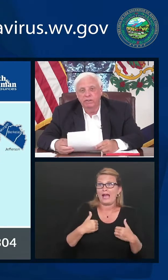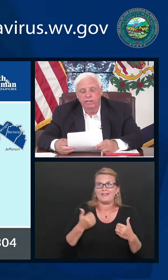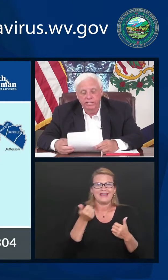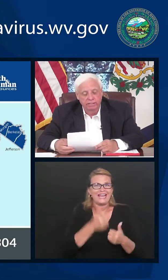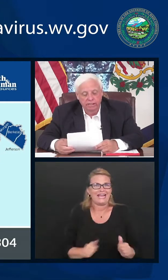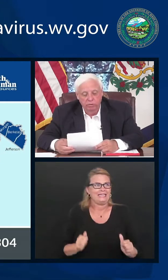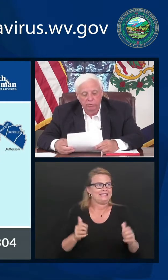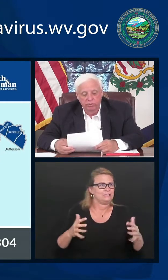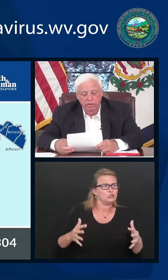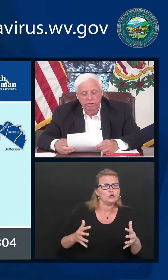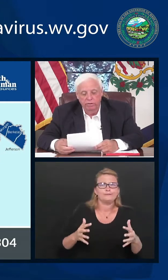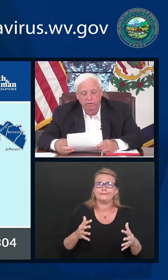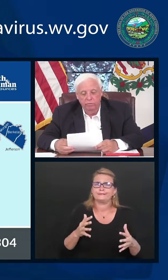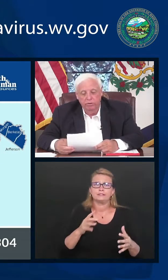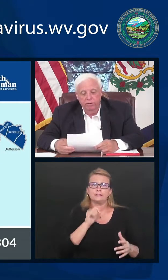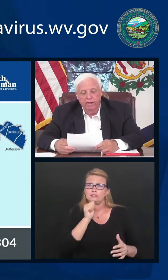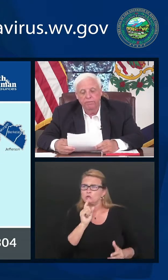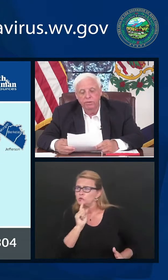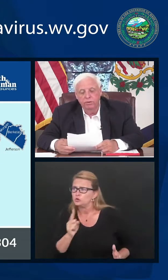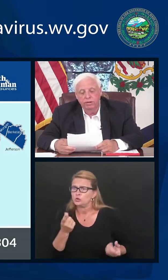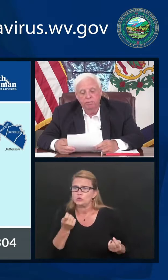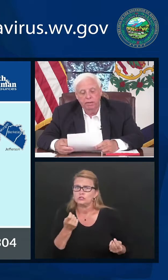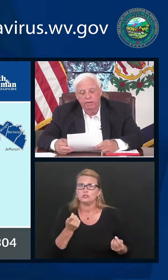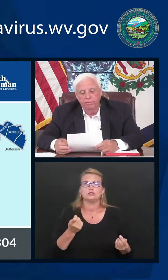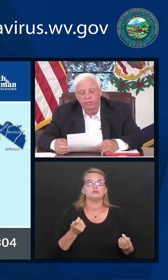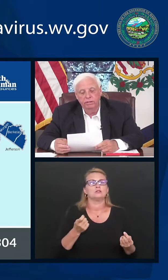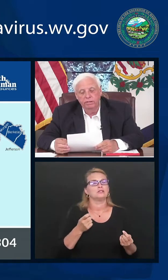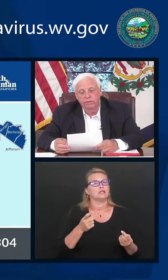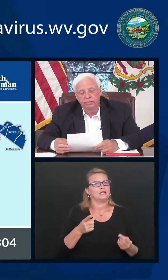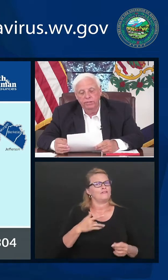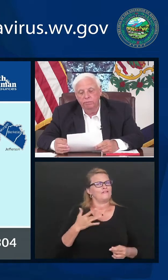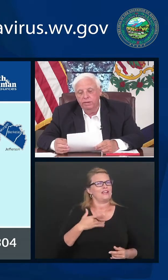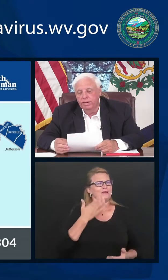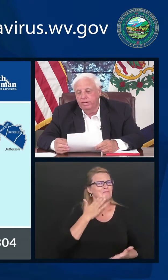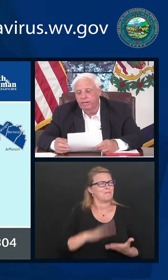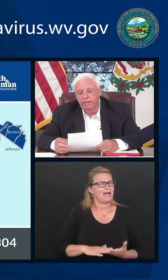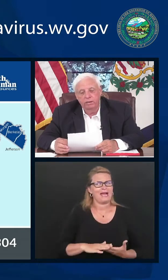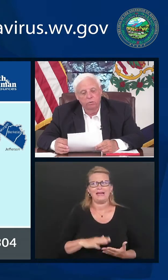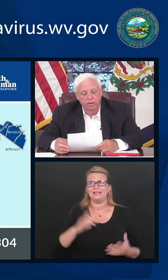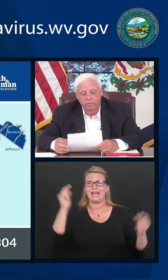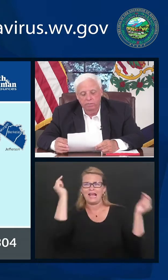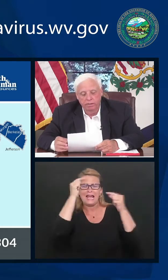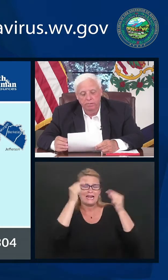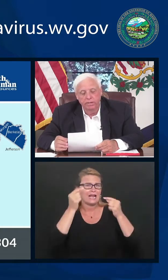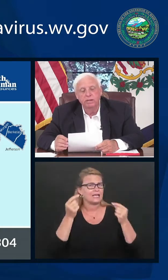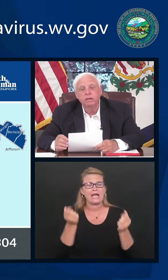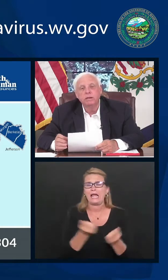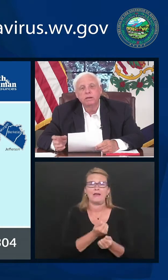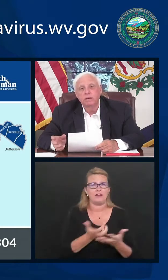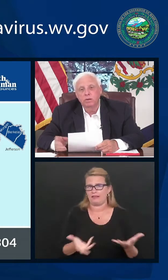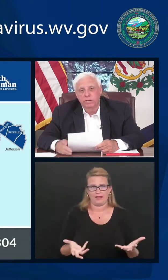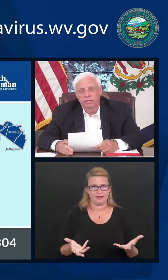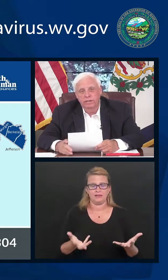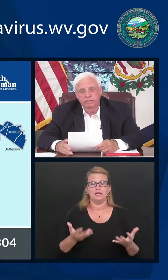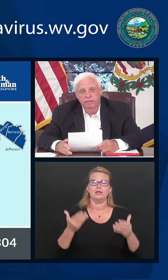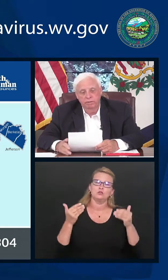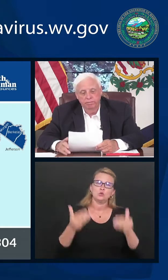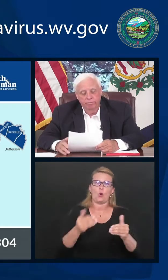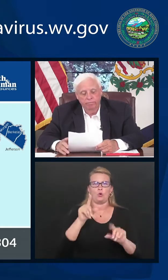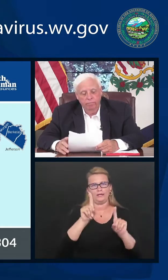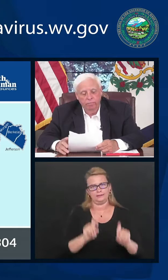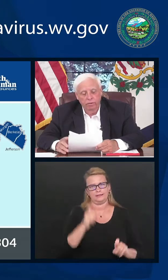anxiety or anything whatsoever that would drive you any bad feeling, you're feeling bad, headache, whatever it may be, go get